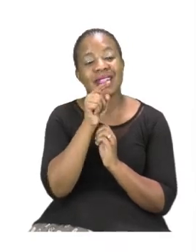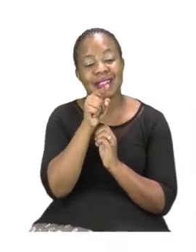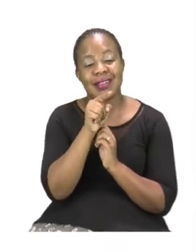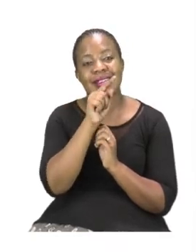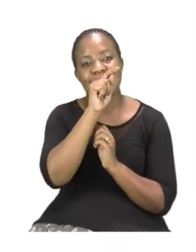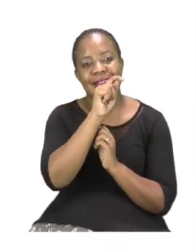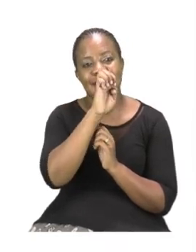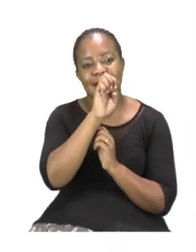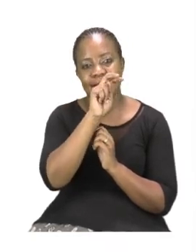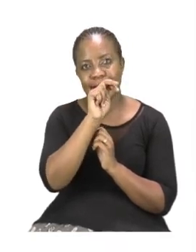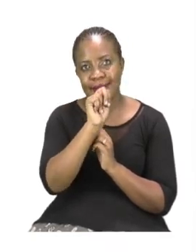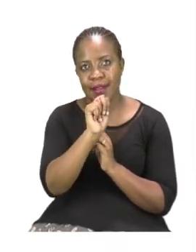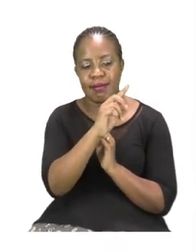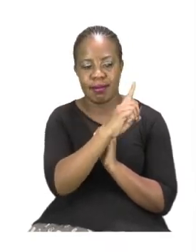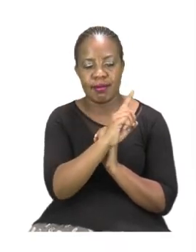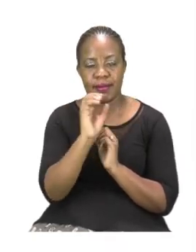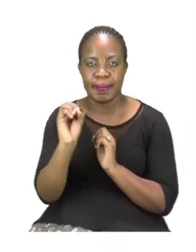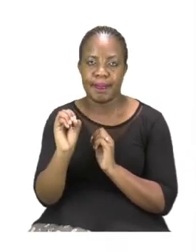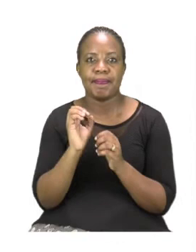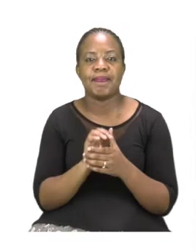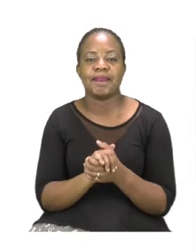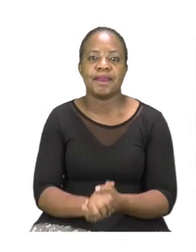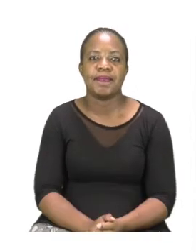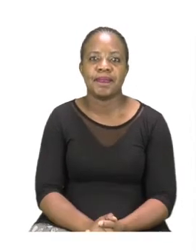I'd like you to fill in the correct